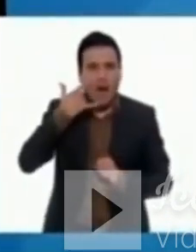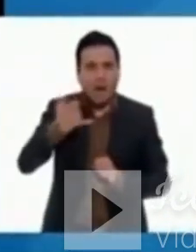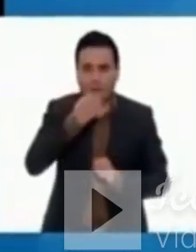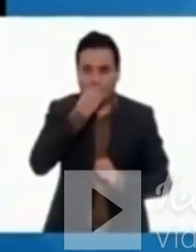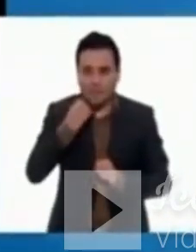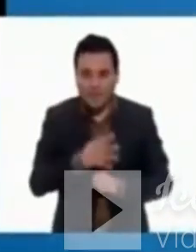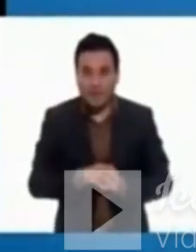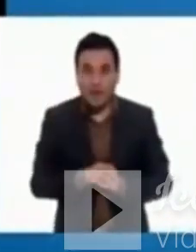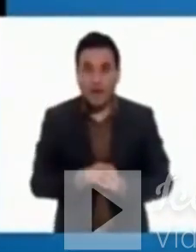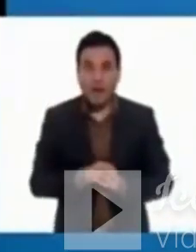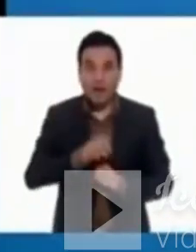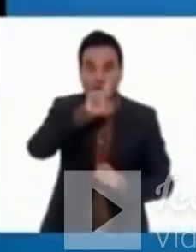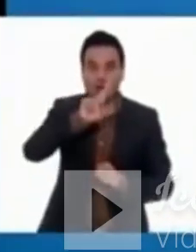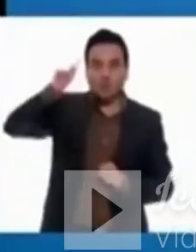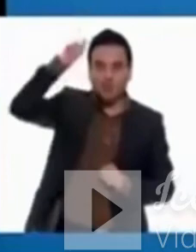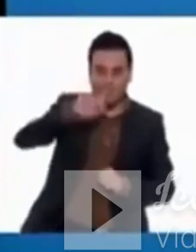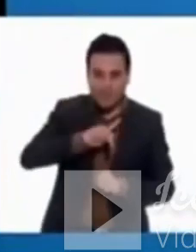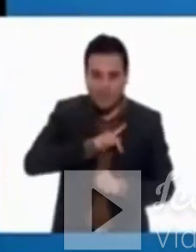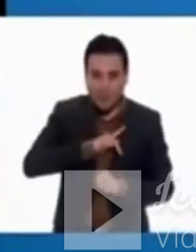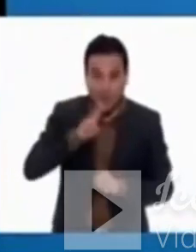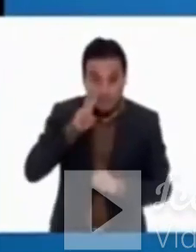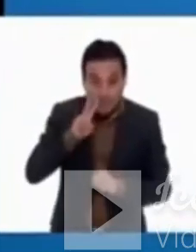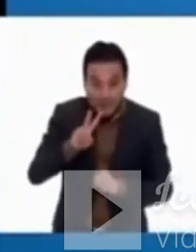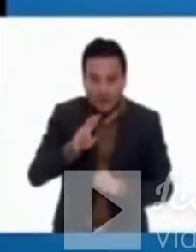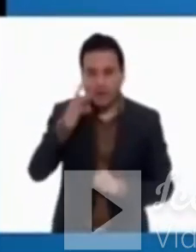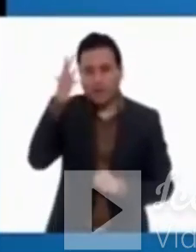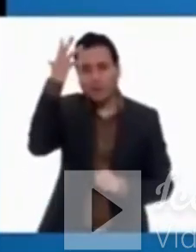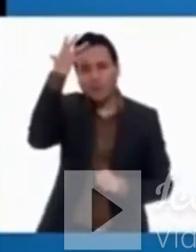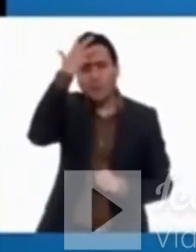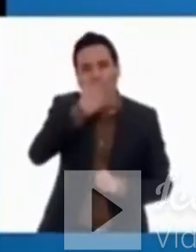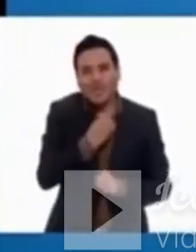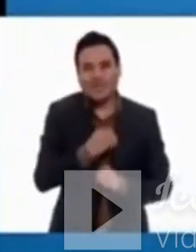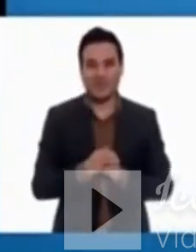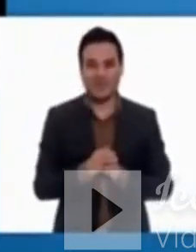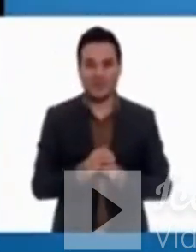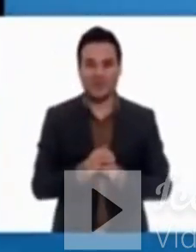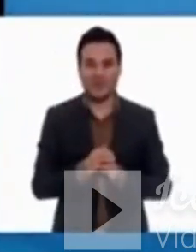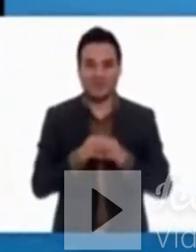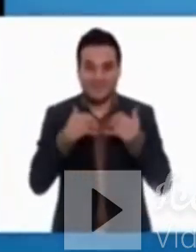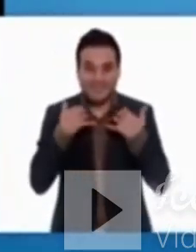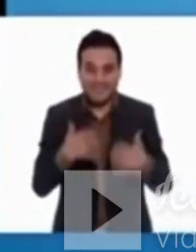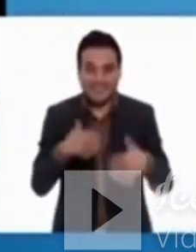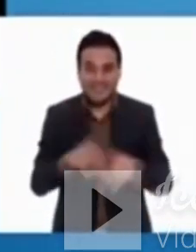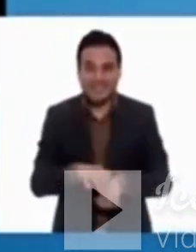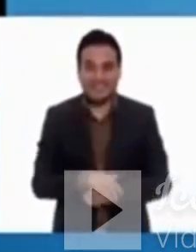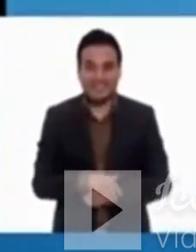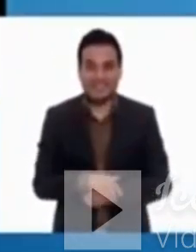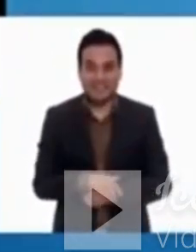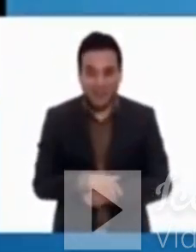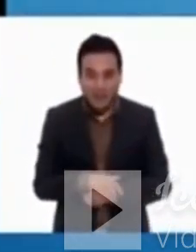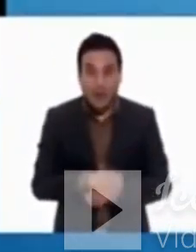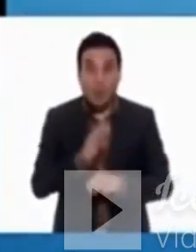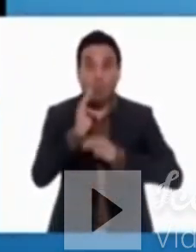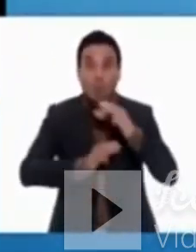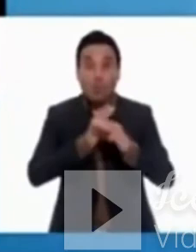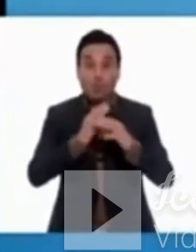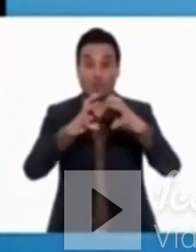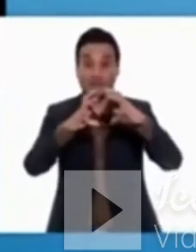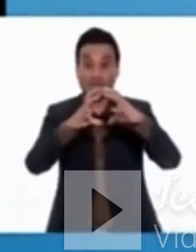picture over there. Wow, is that pretty. You can put your thumb up, and you can hide the Earth behind your